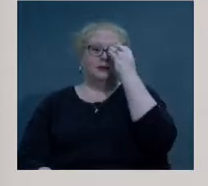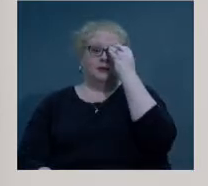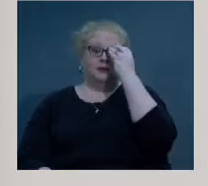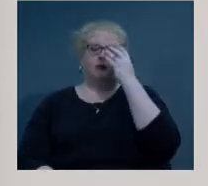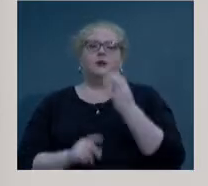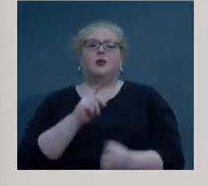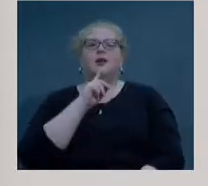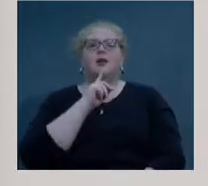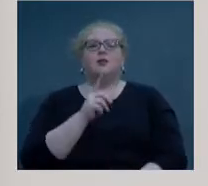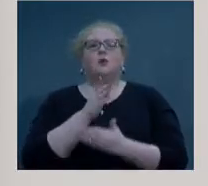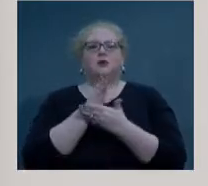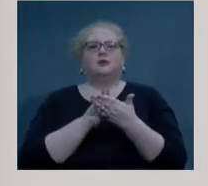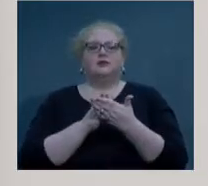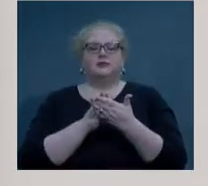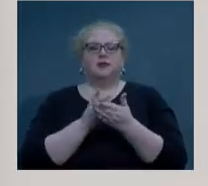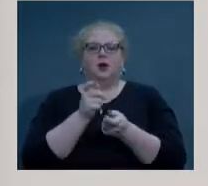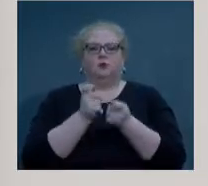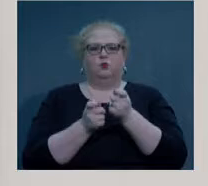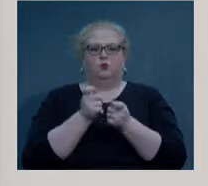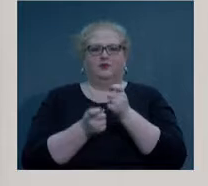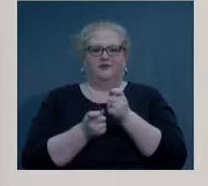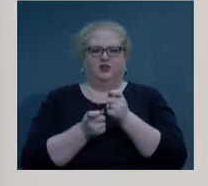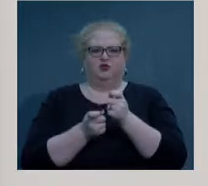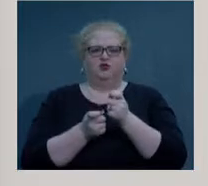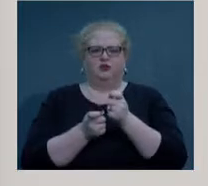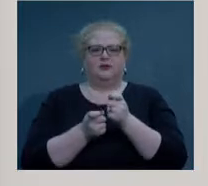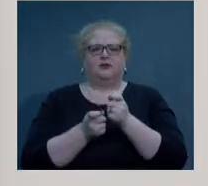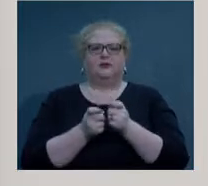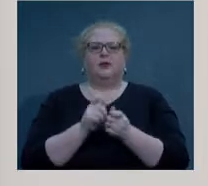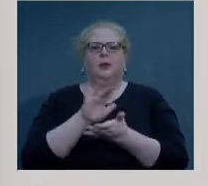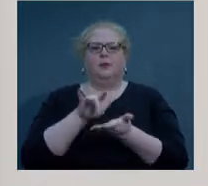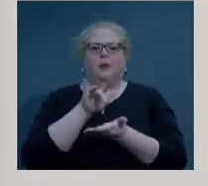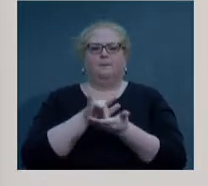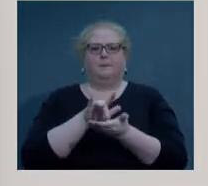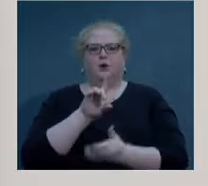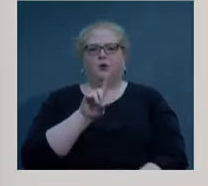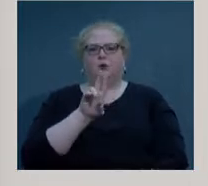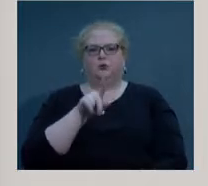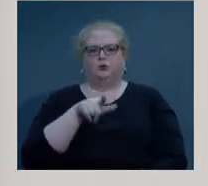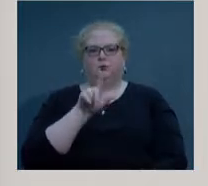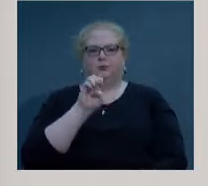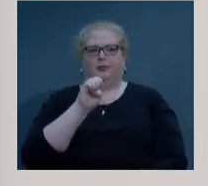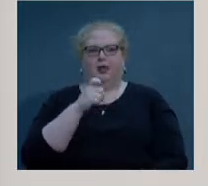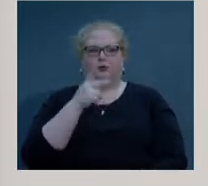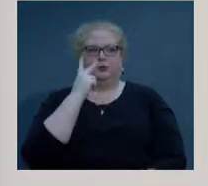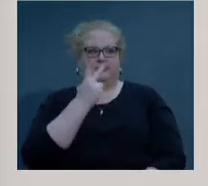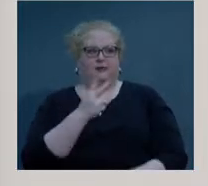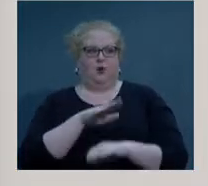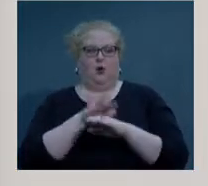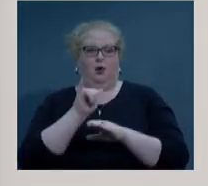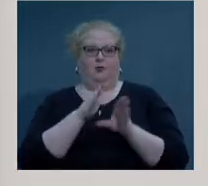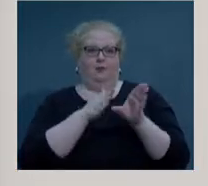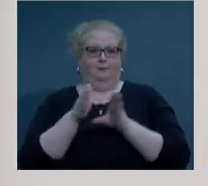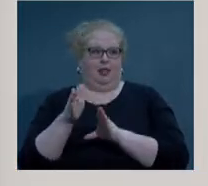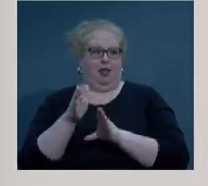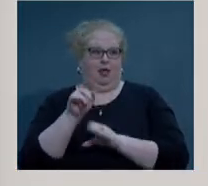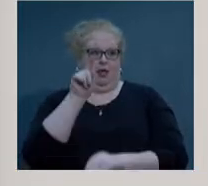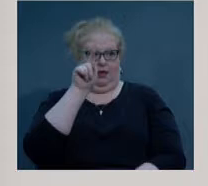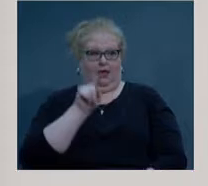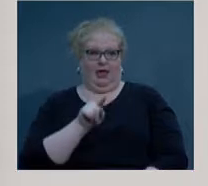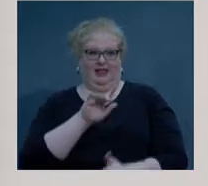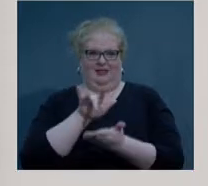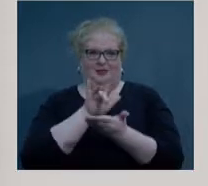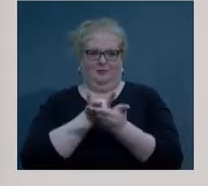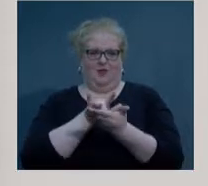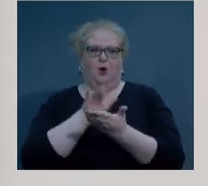There was some revisions that were made. The middle duplex that you would see on that plan actually would